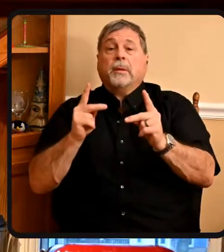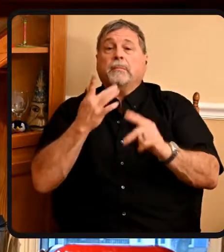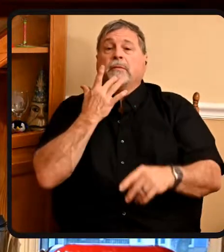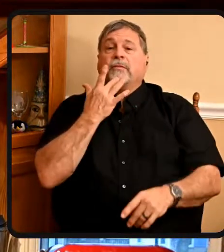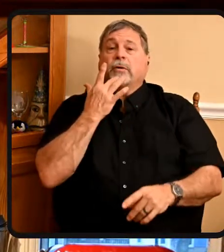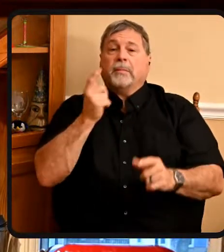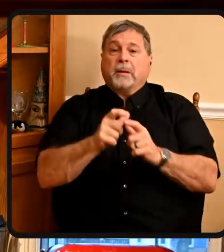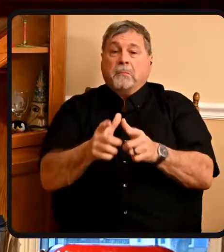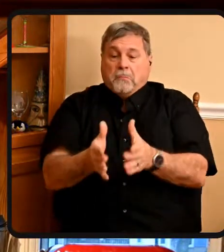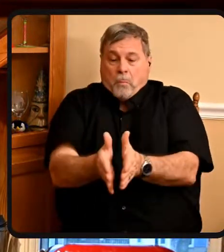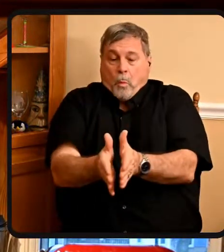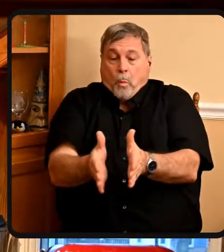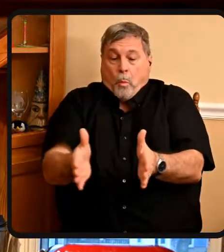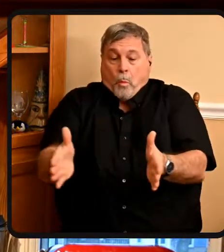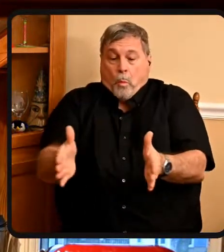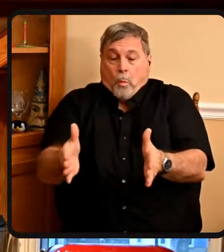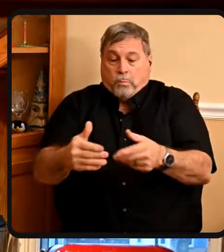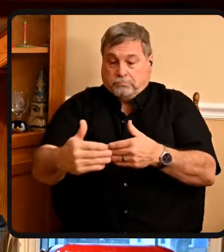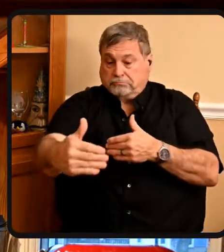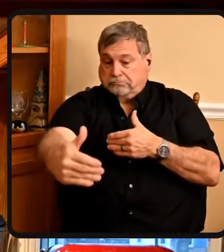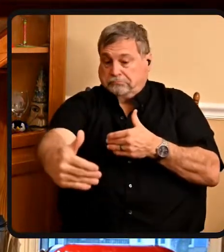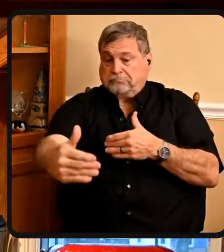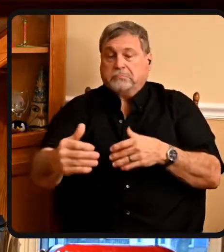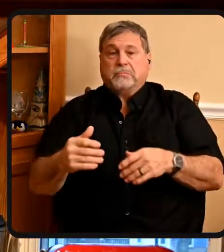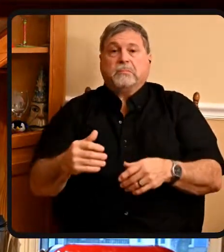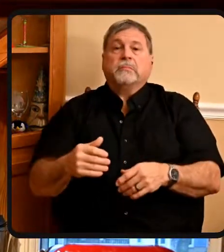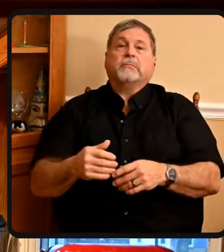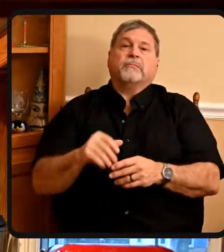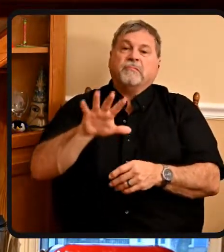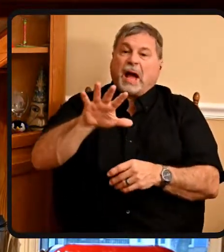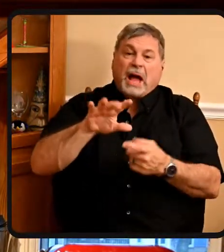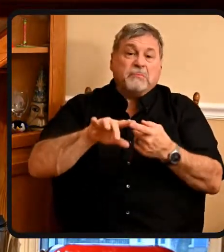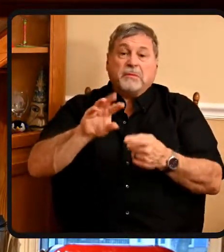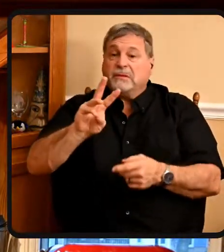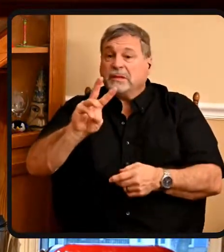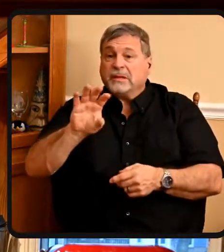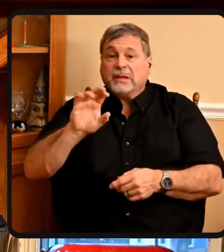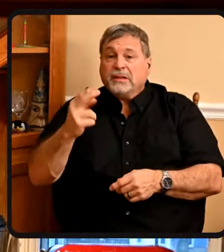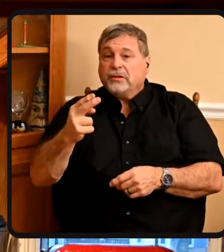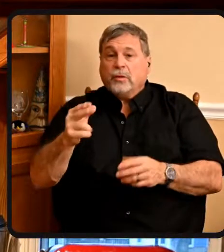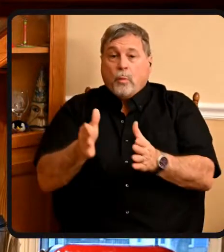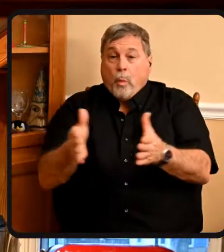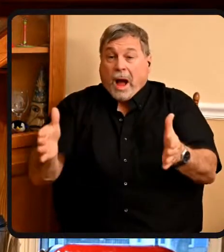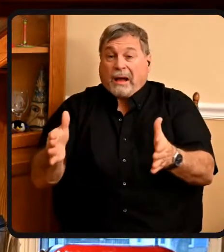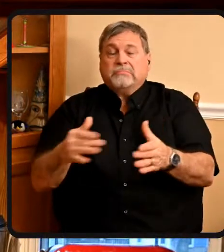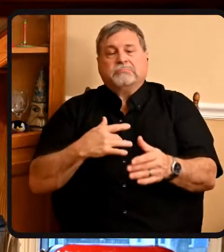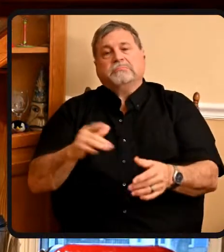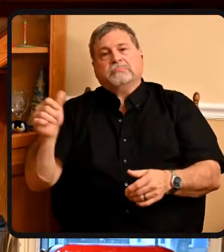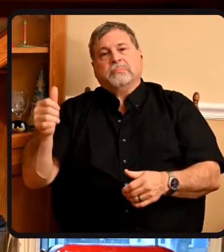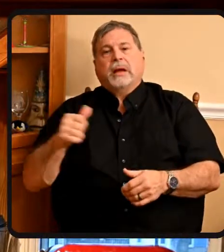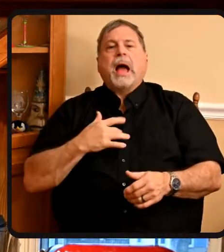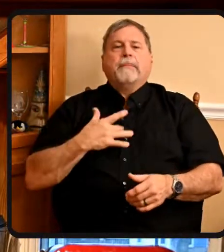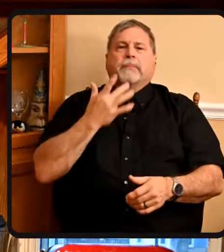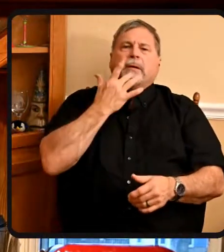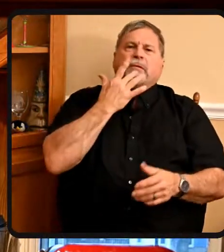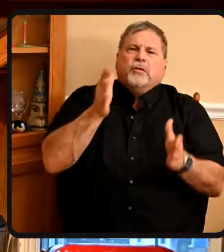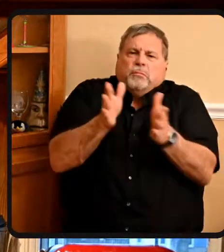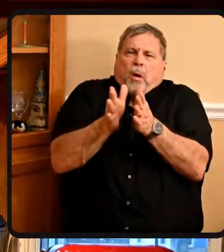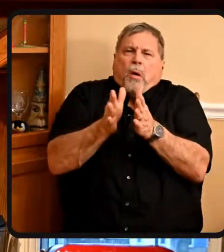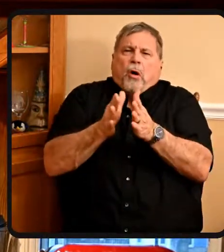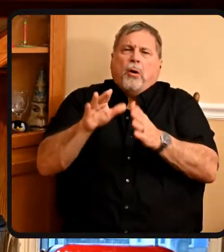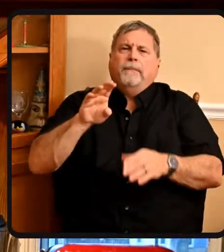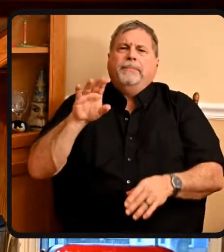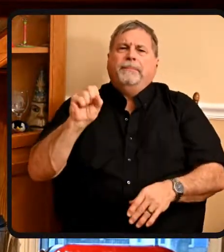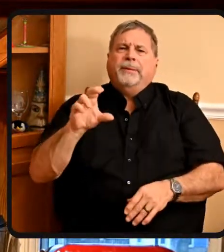Now some people make these very big. Some people make these 5, 6 inches wide. It's all what you like. I like to have